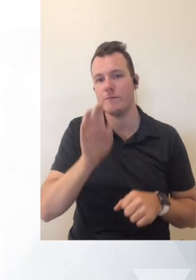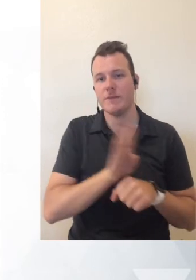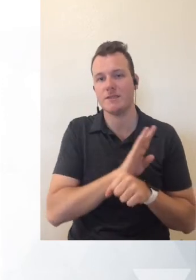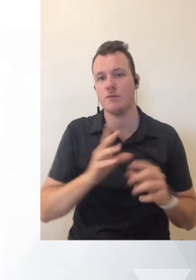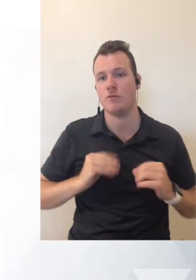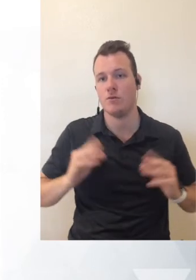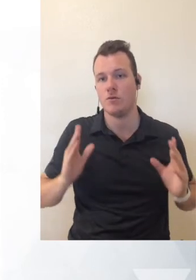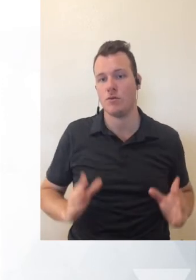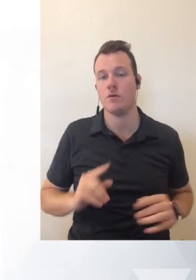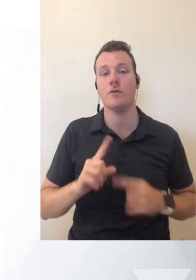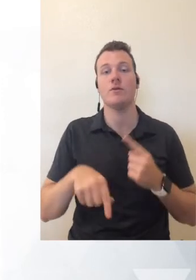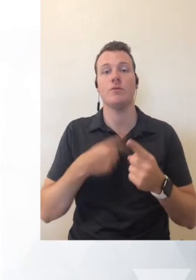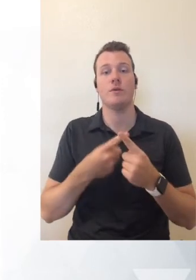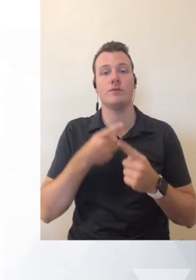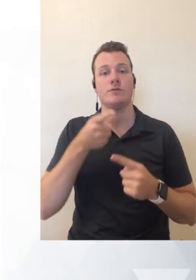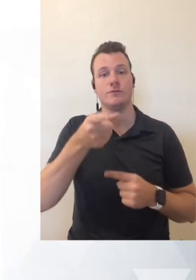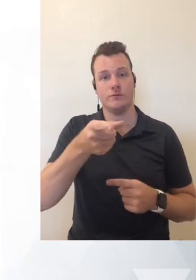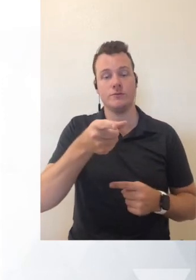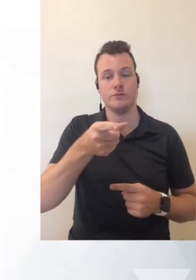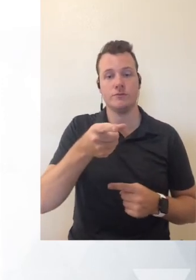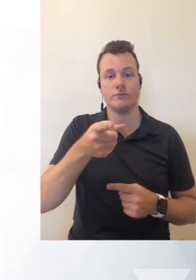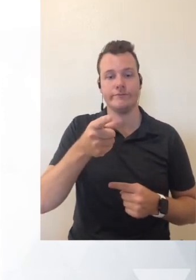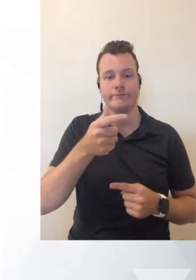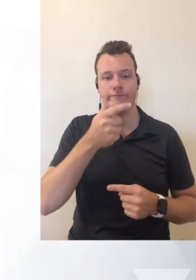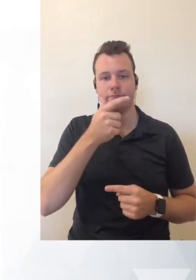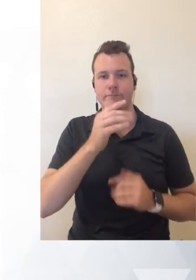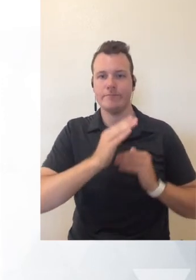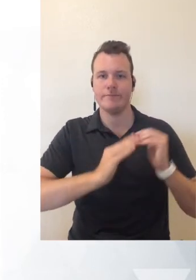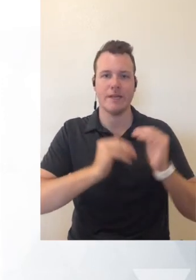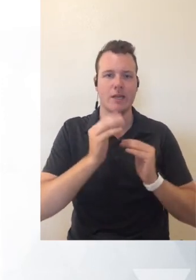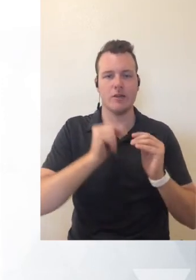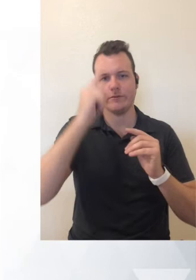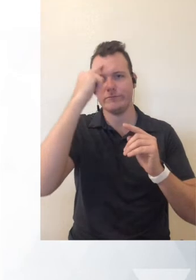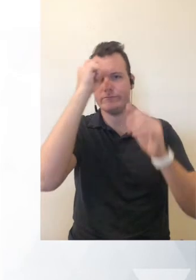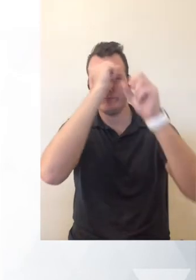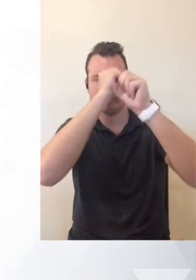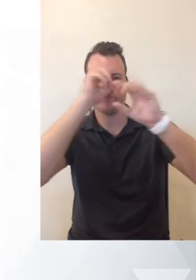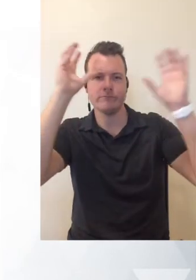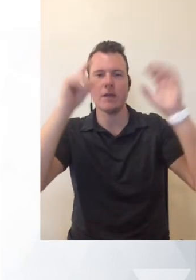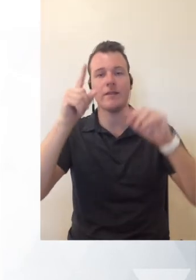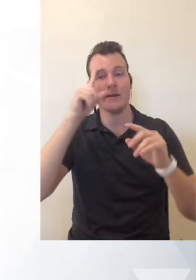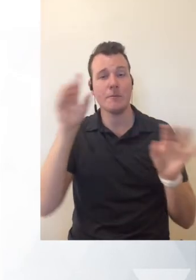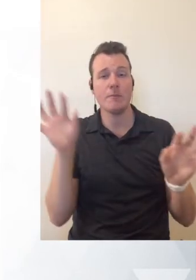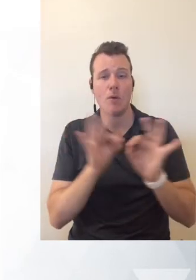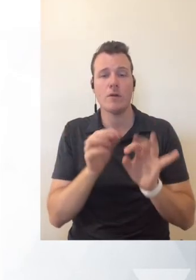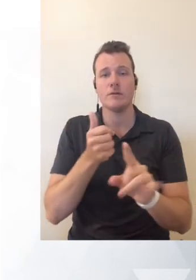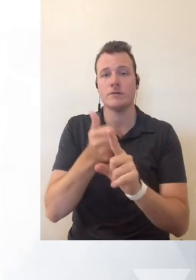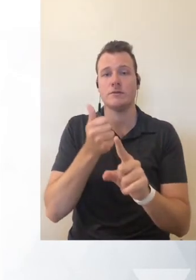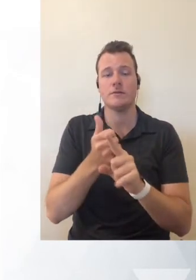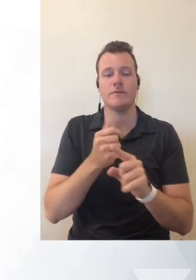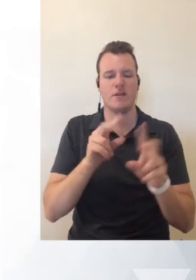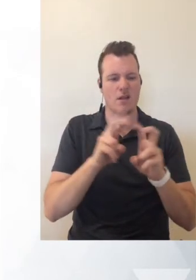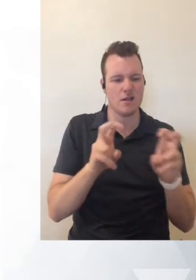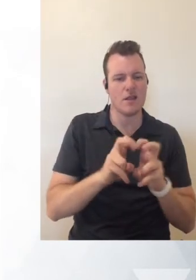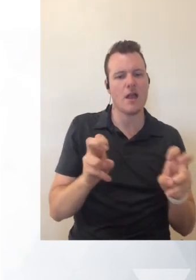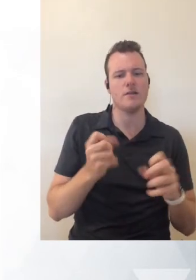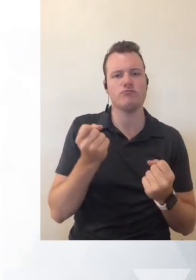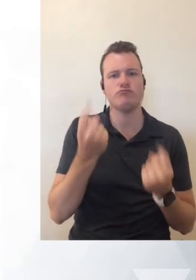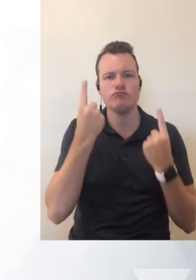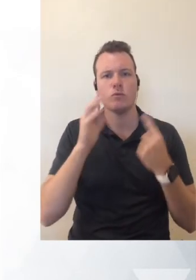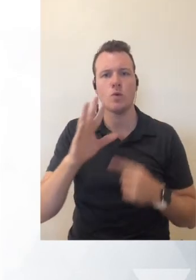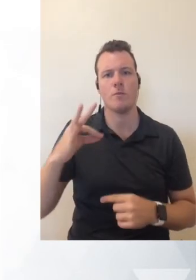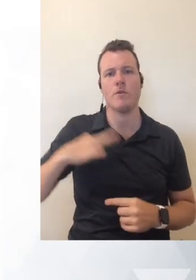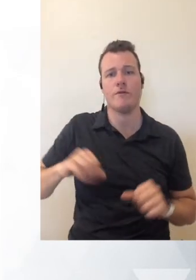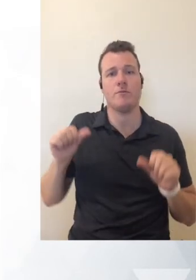owners, as you start to build out what you're going to do with the practice, don't forget to analyze and realize what your